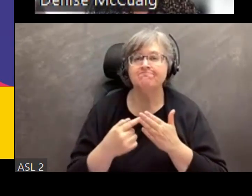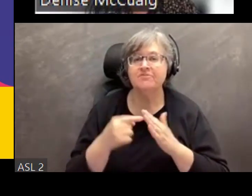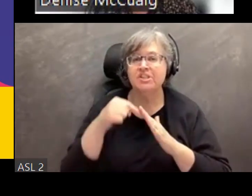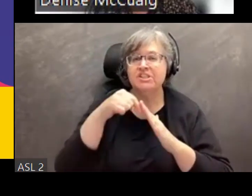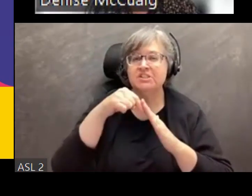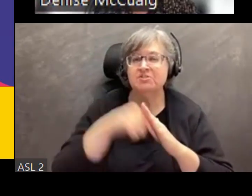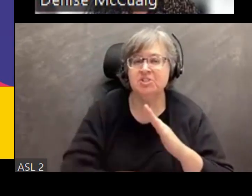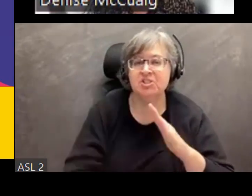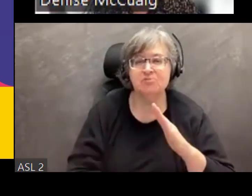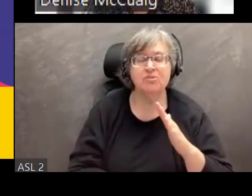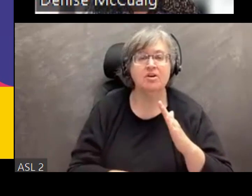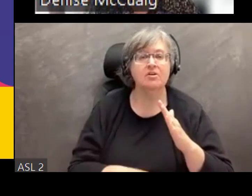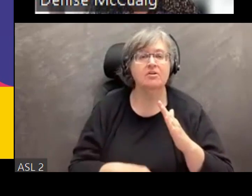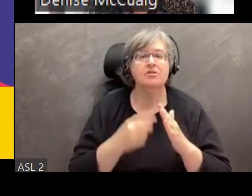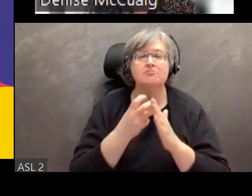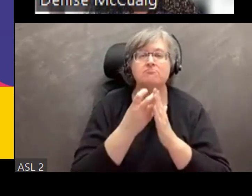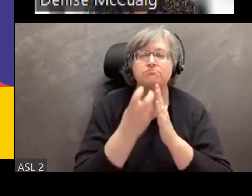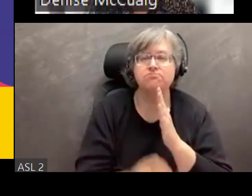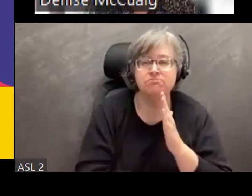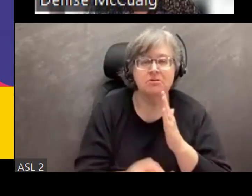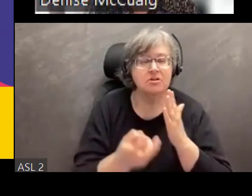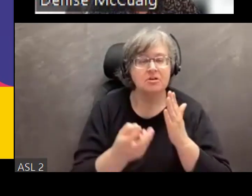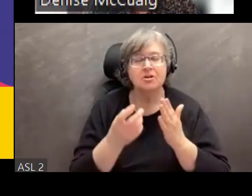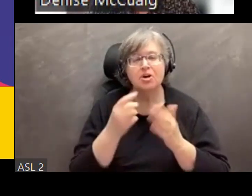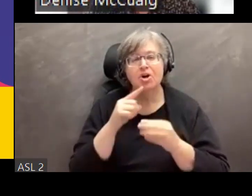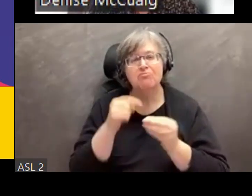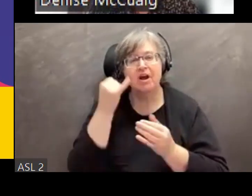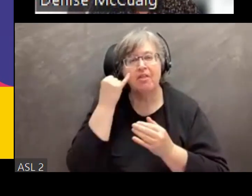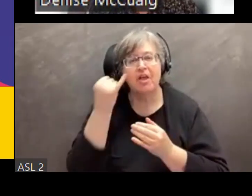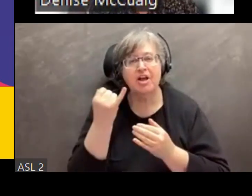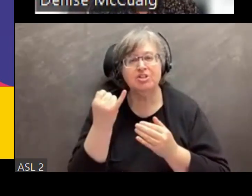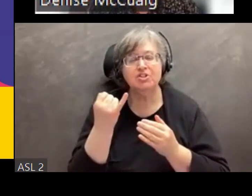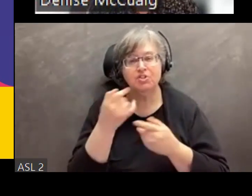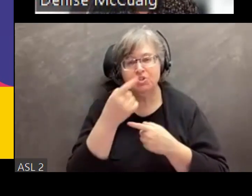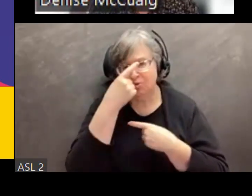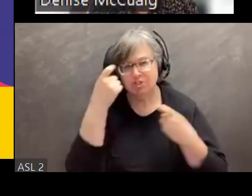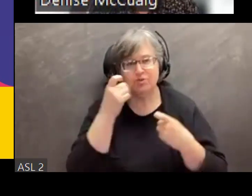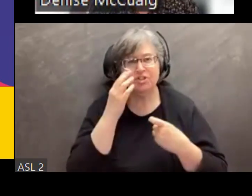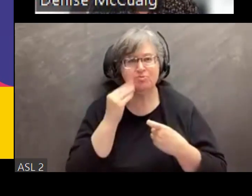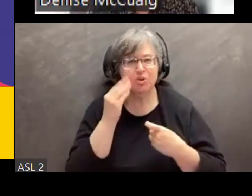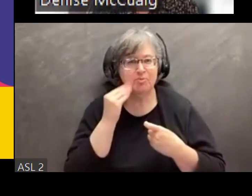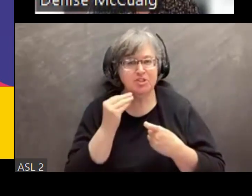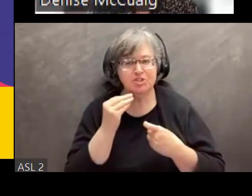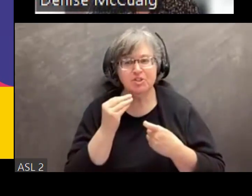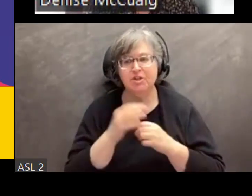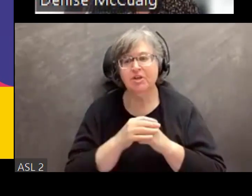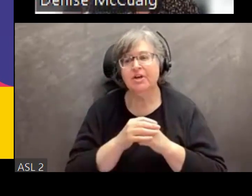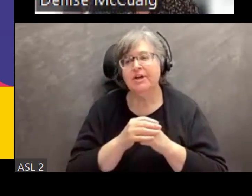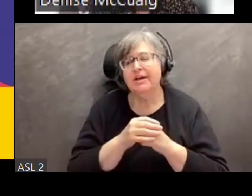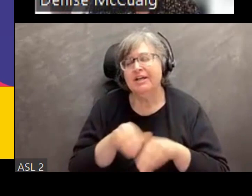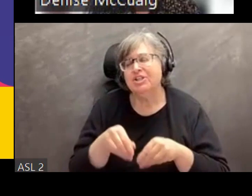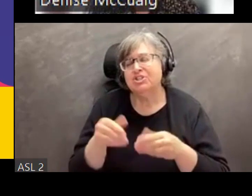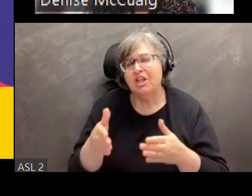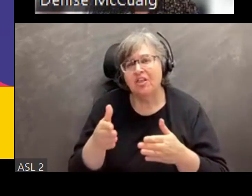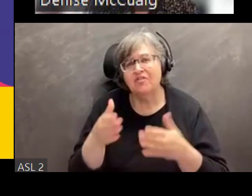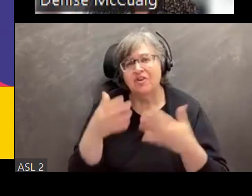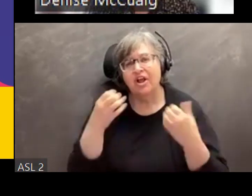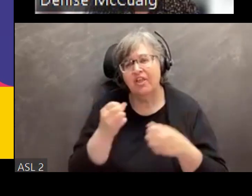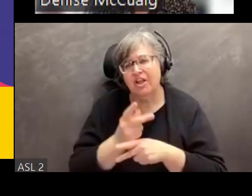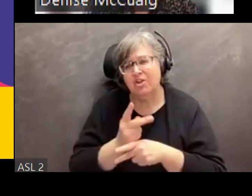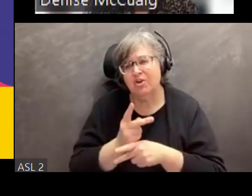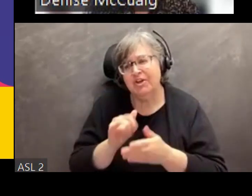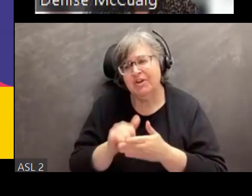even deeper into the idea that are these trauma experiences in the delivery